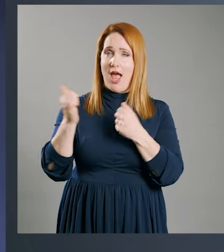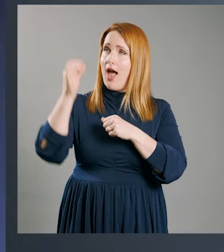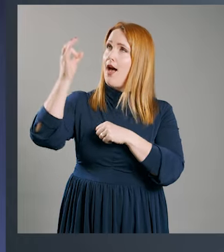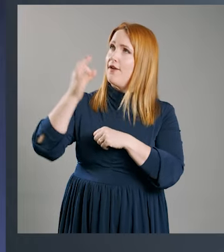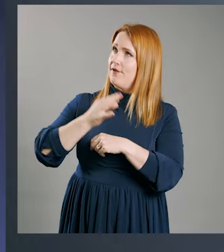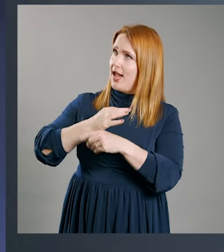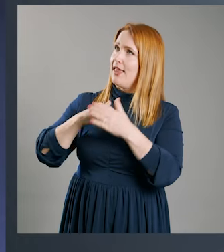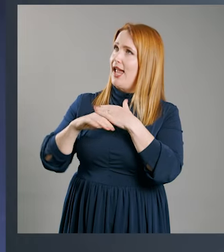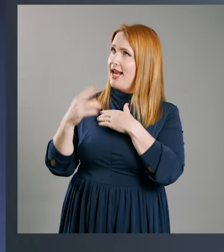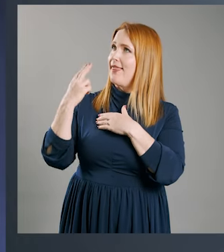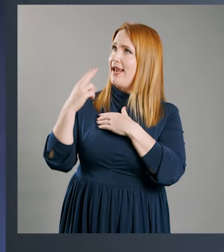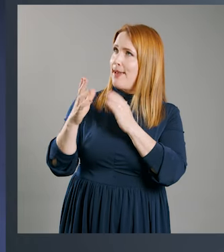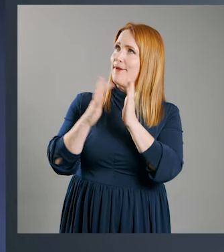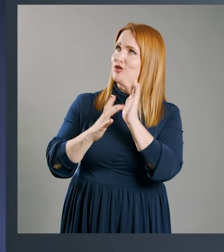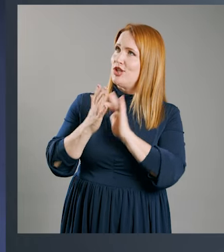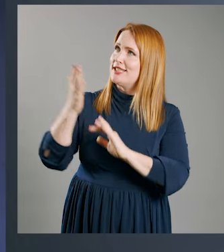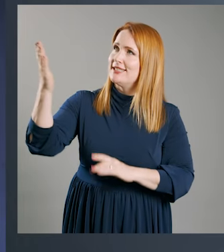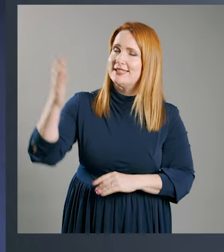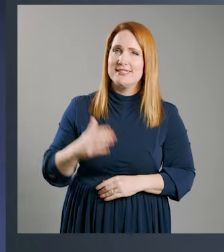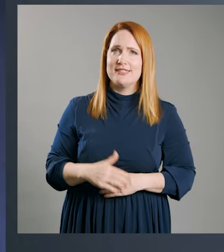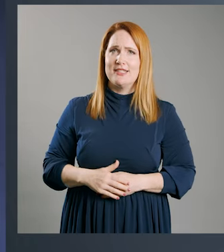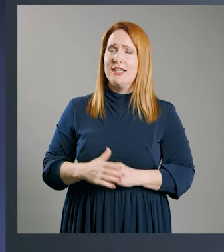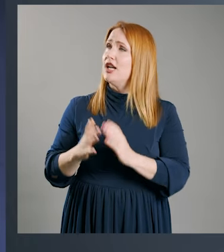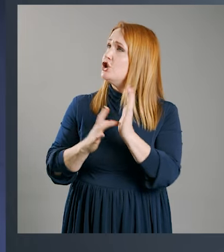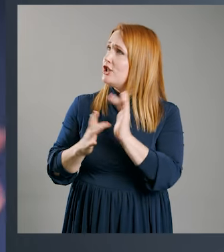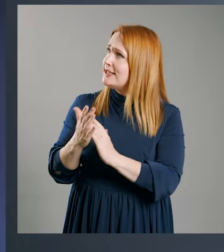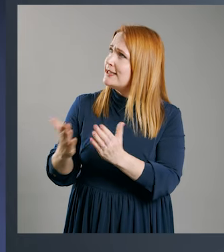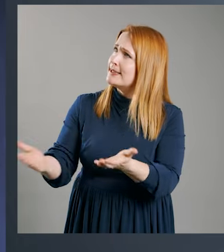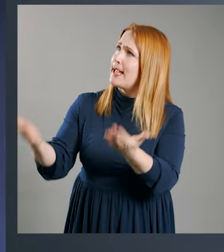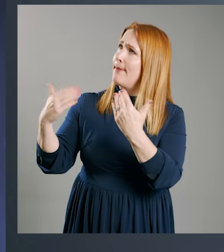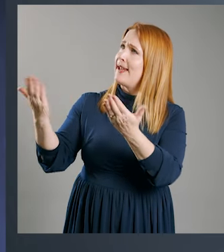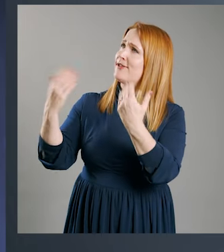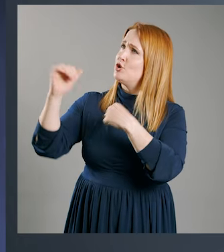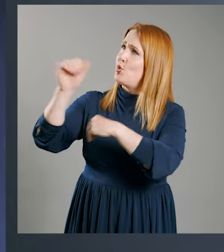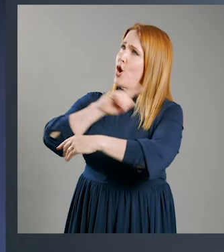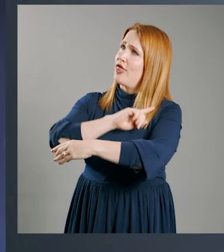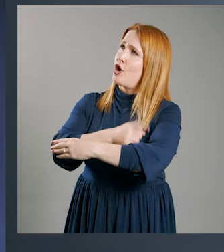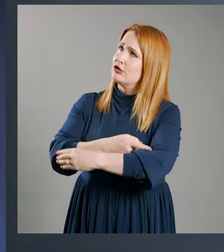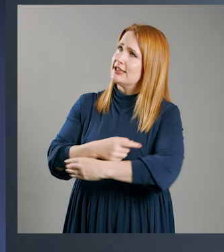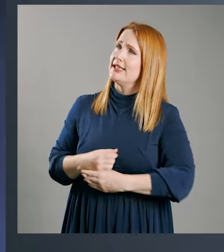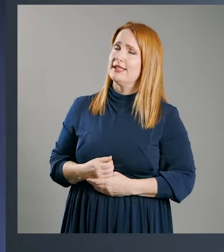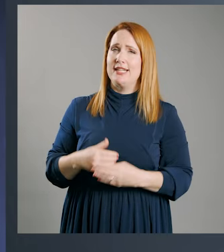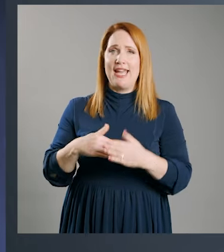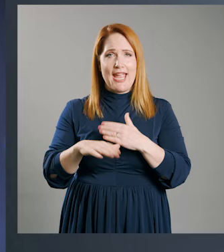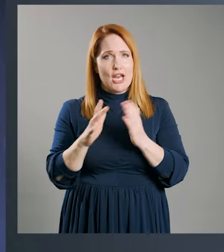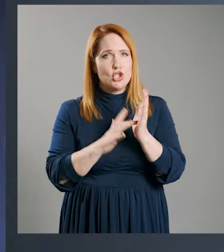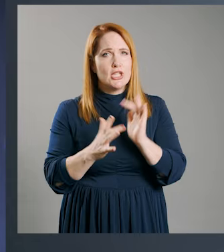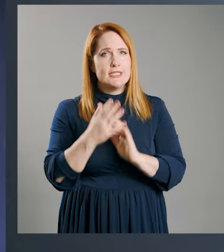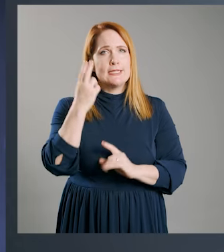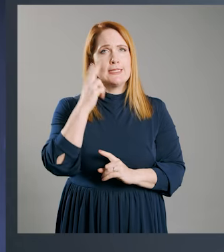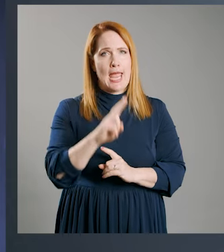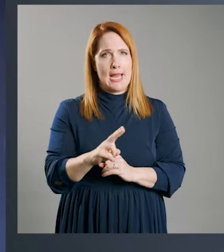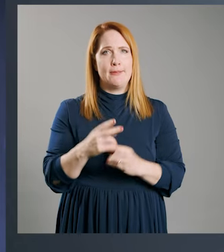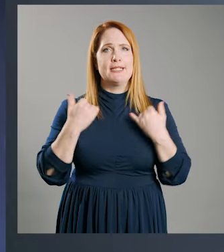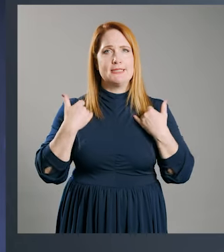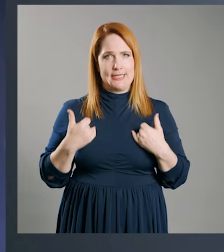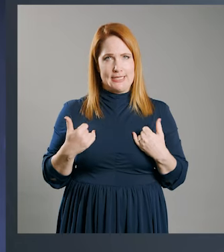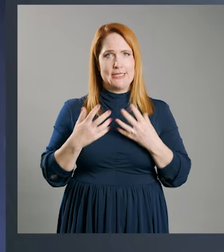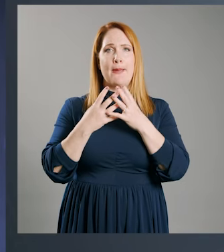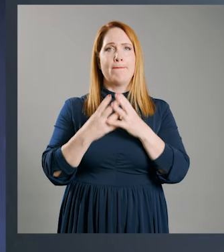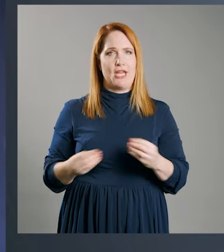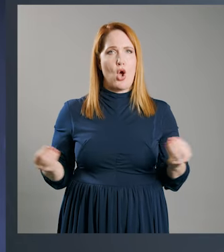that we're putting our faith in the name of Jesus. That's what we're doing. Jesus, would you come? Give us your authority. In Jesus' name, sickness